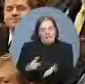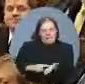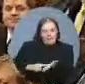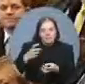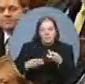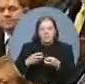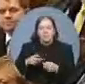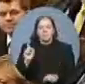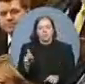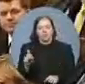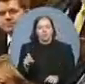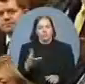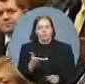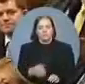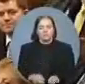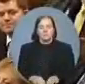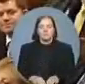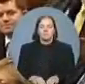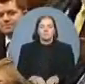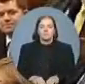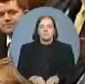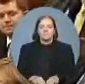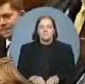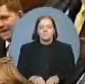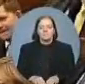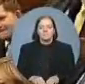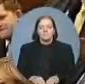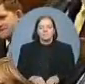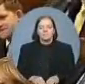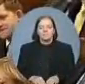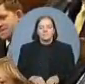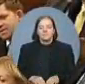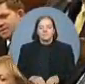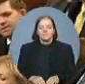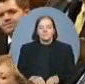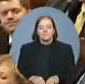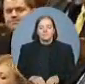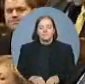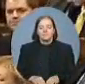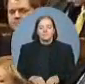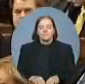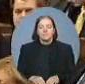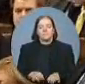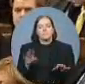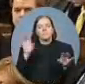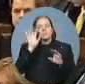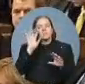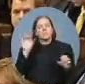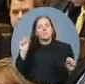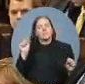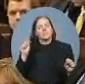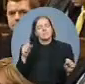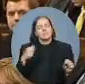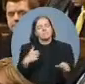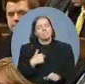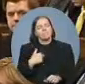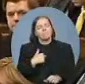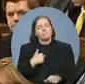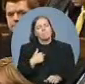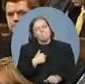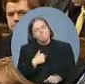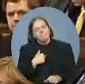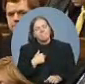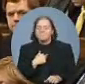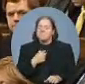I have to express a little bit of disappointment when some in the opposition oppose even a